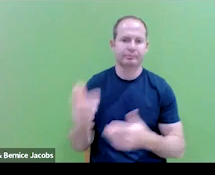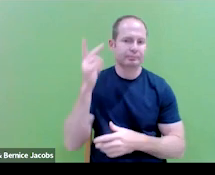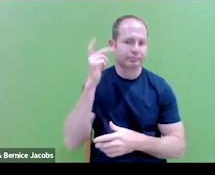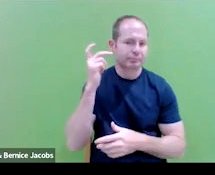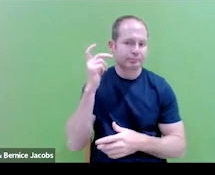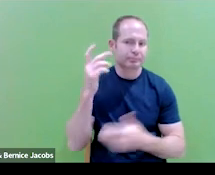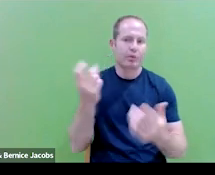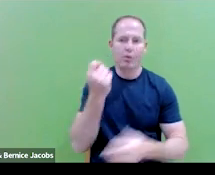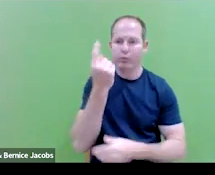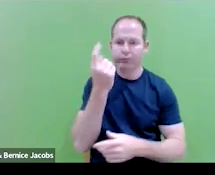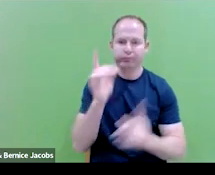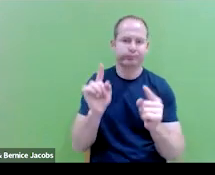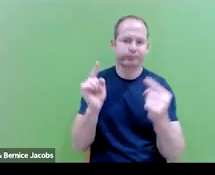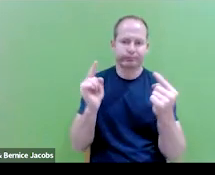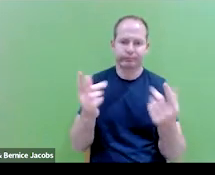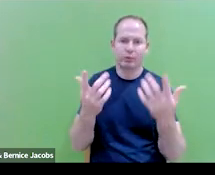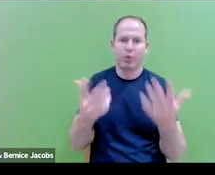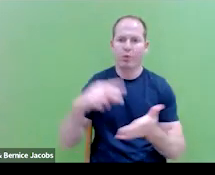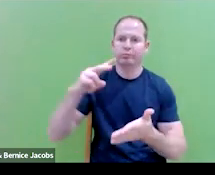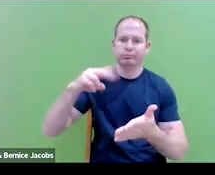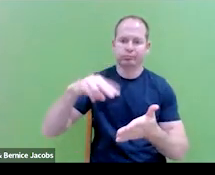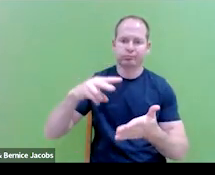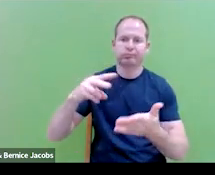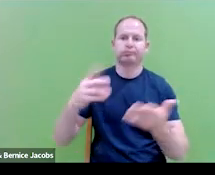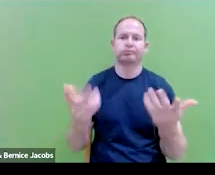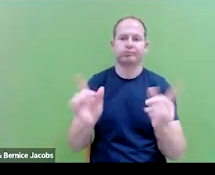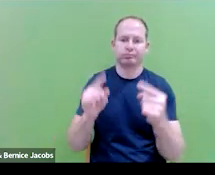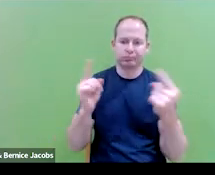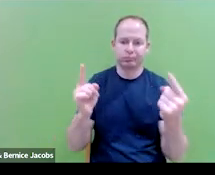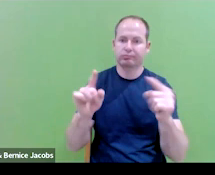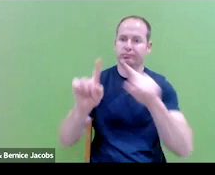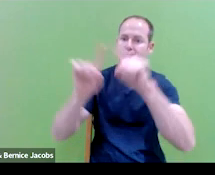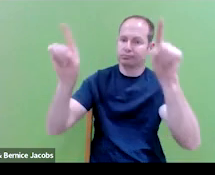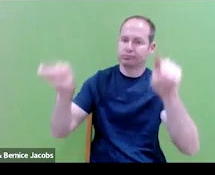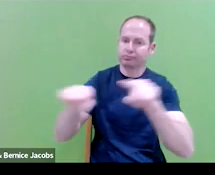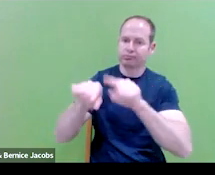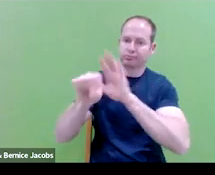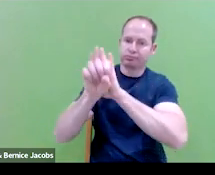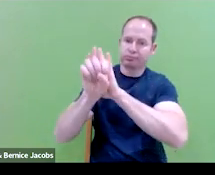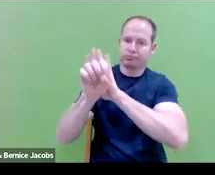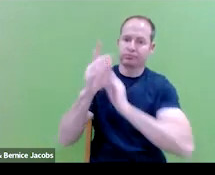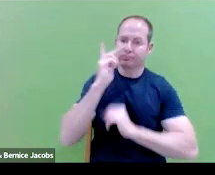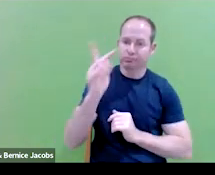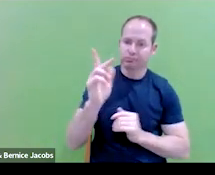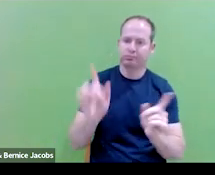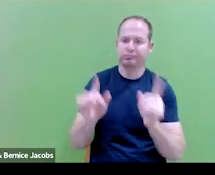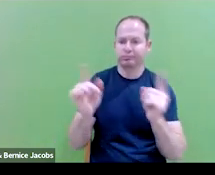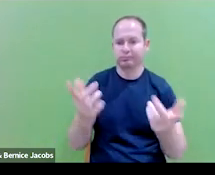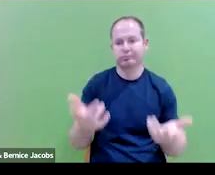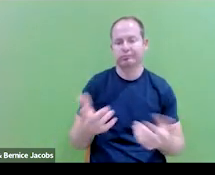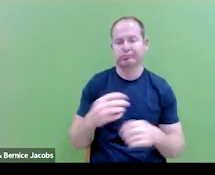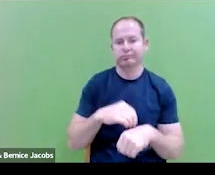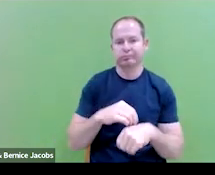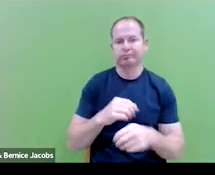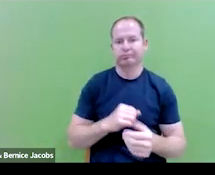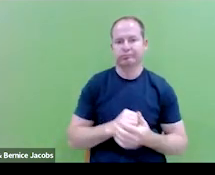can't understand, or maybe can't read a sign for other reasons. Designers, I don't